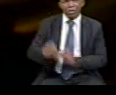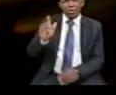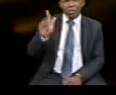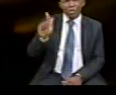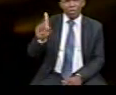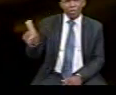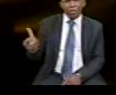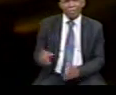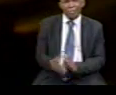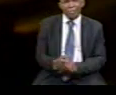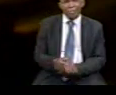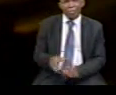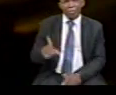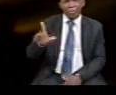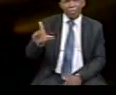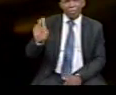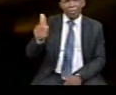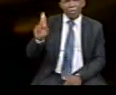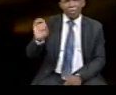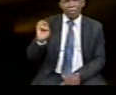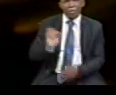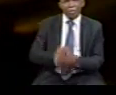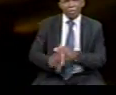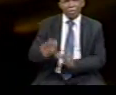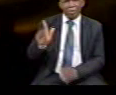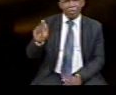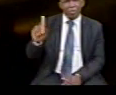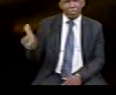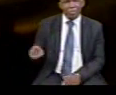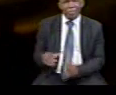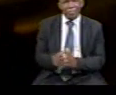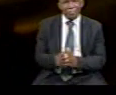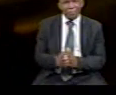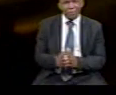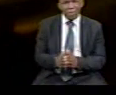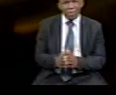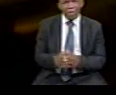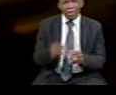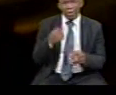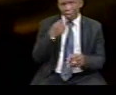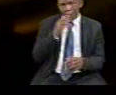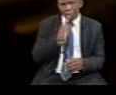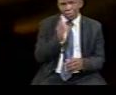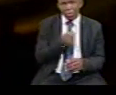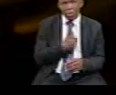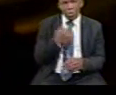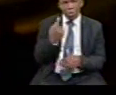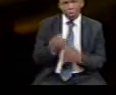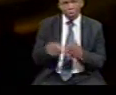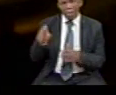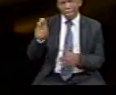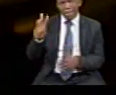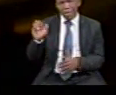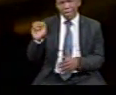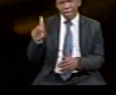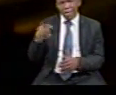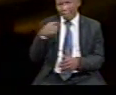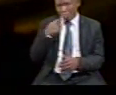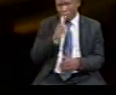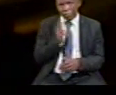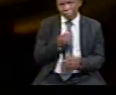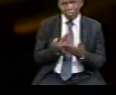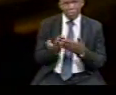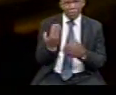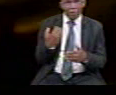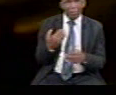Luke chapter 21. As Luke reemphasizes what Mark is telling us in Mark chapter 13. Luke chapter